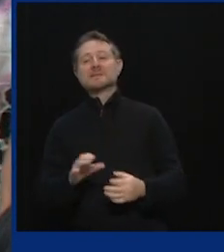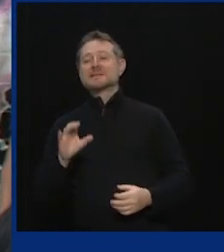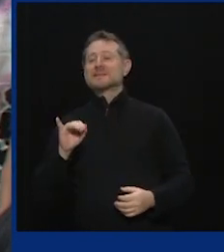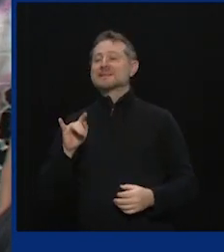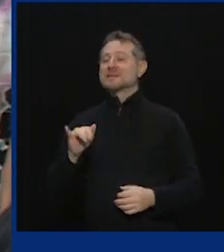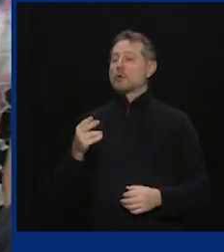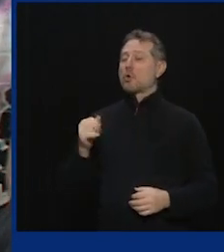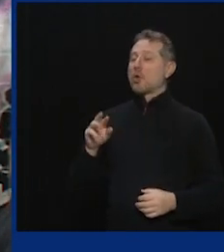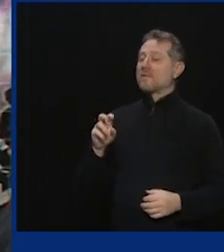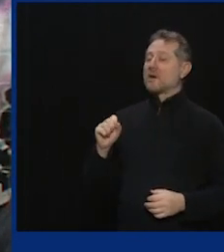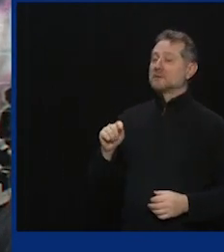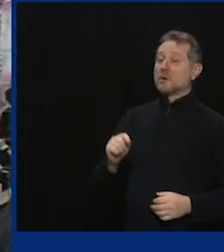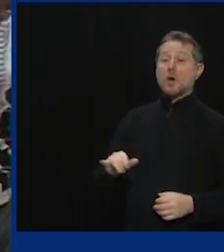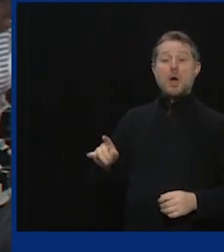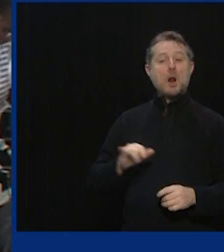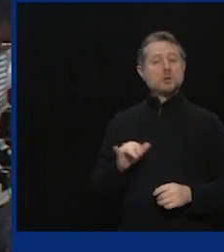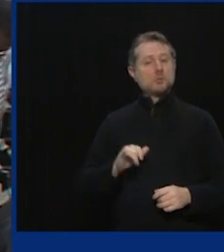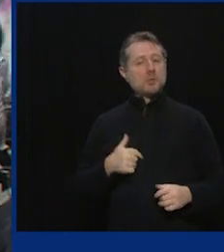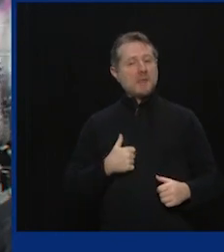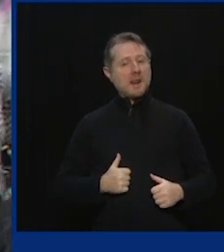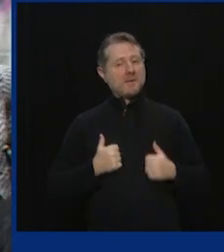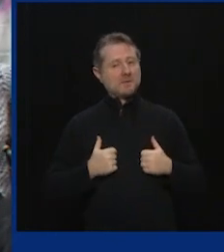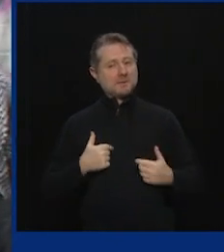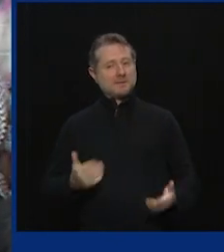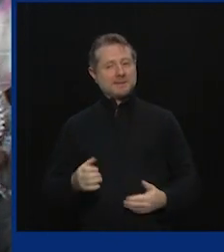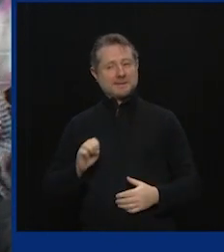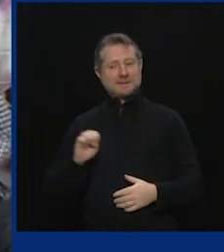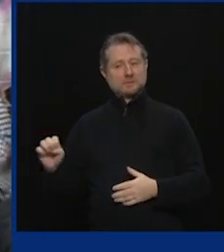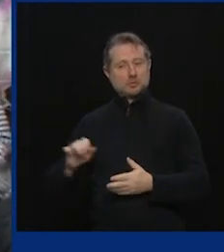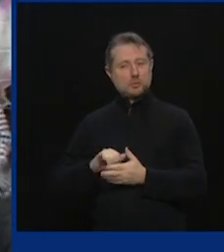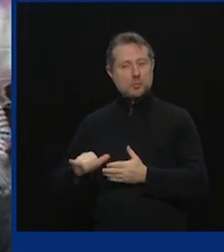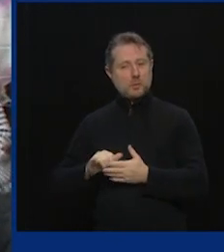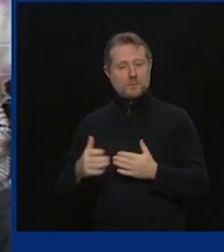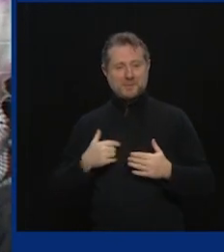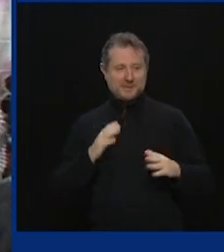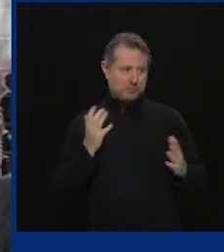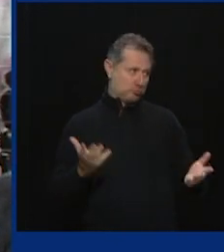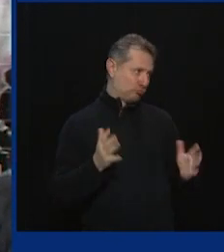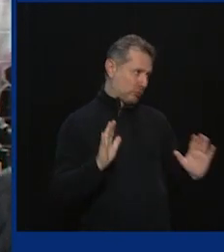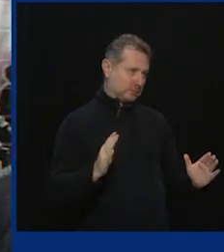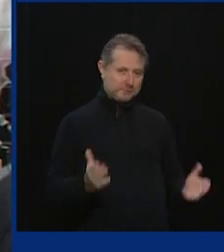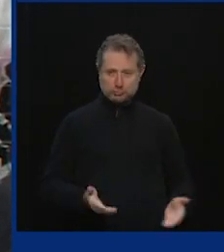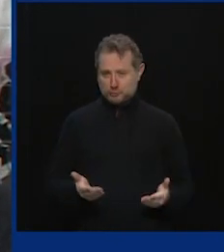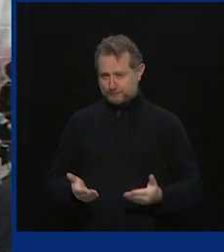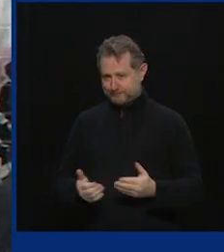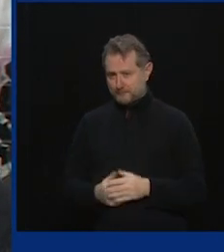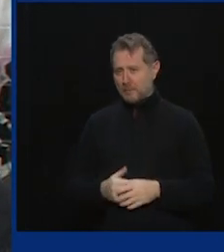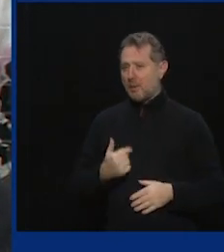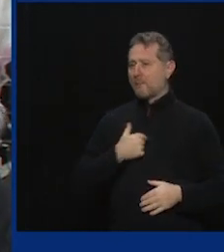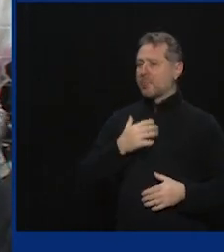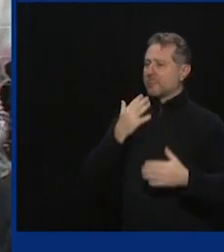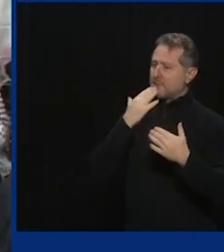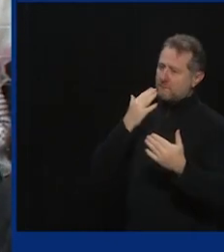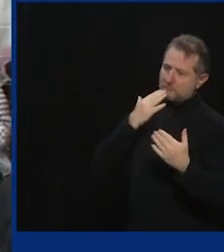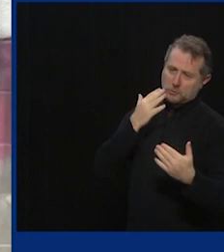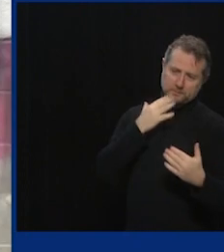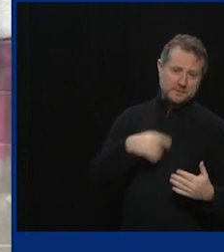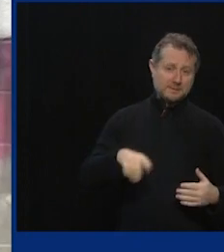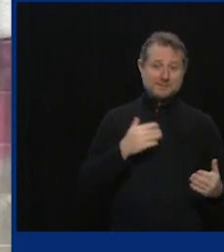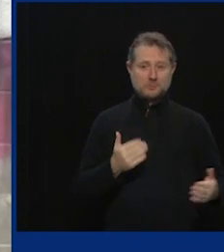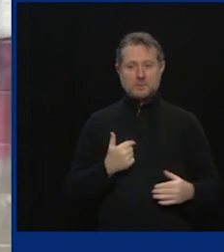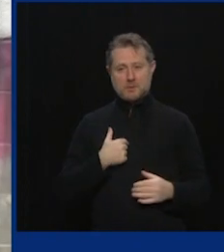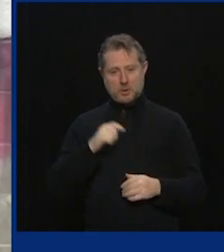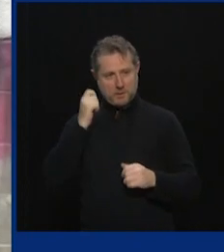a longtime resident of East New York, so it's great to be here. I'm very thankful and grateful to be here with the